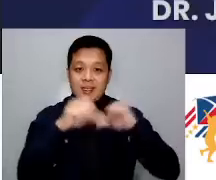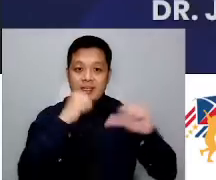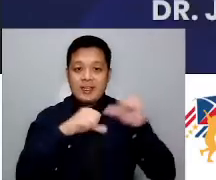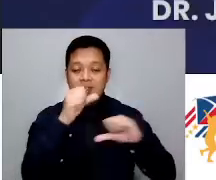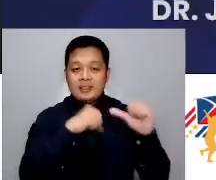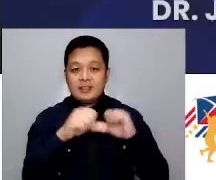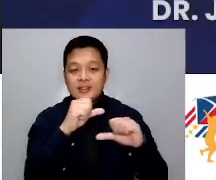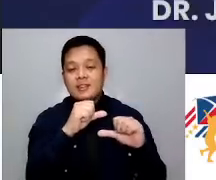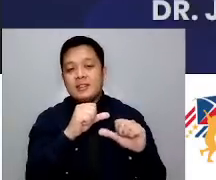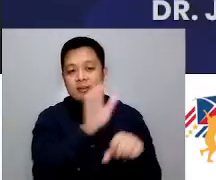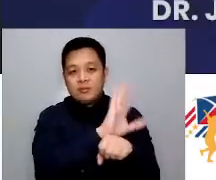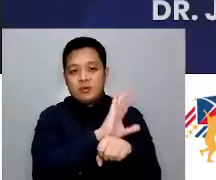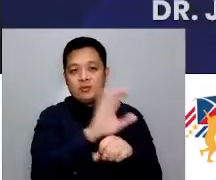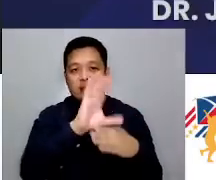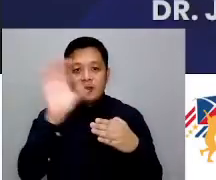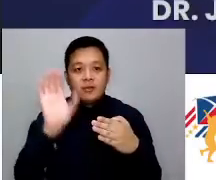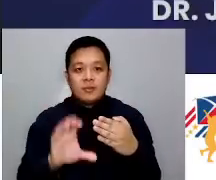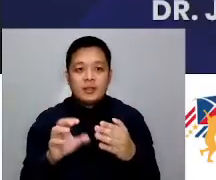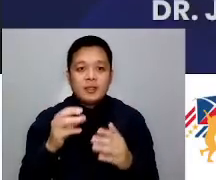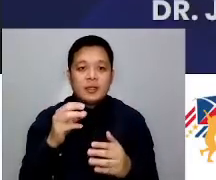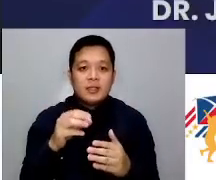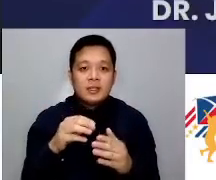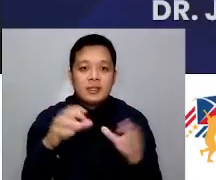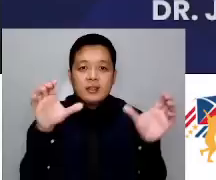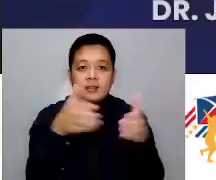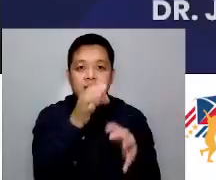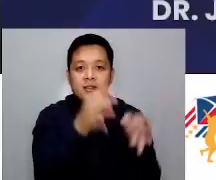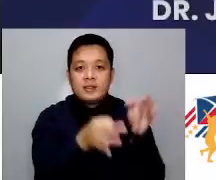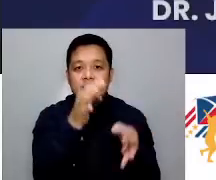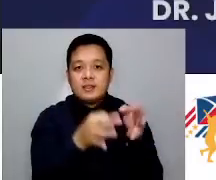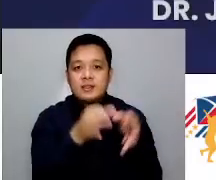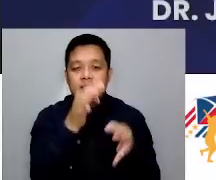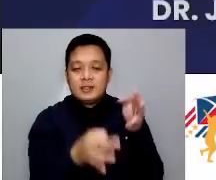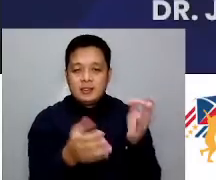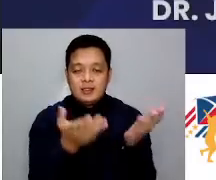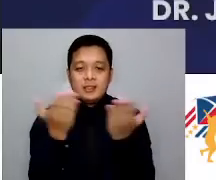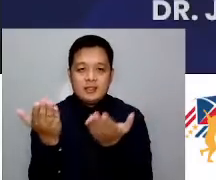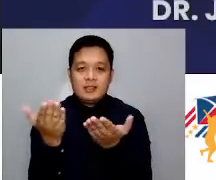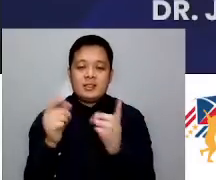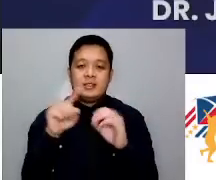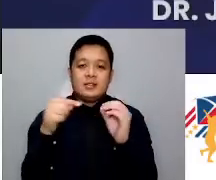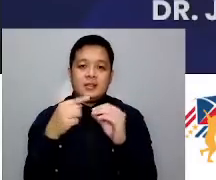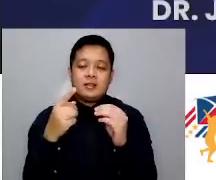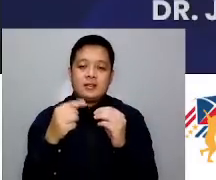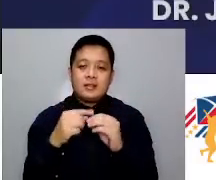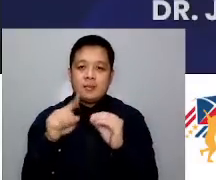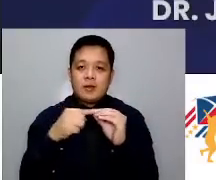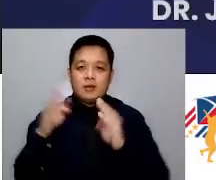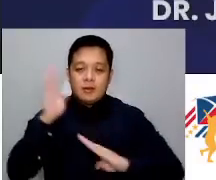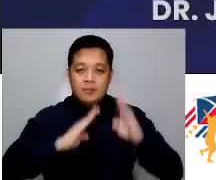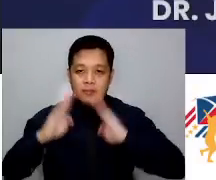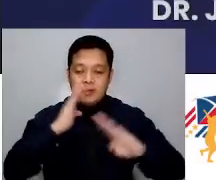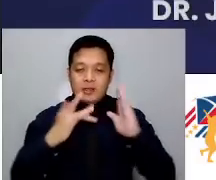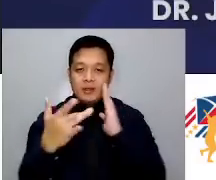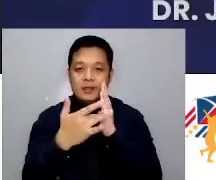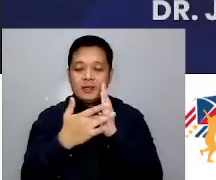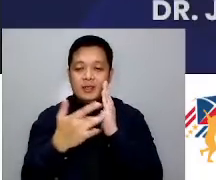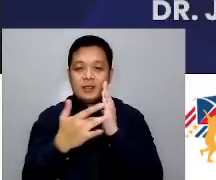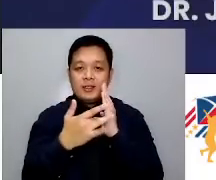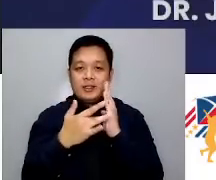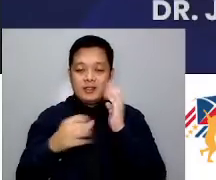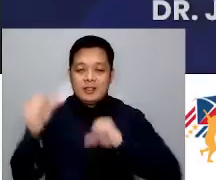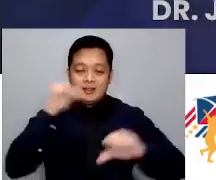Mayra Tansenko, Supervising Research Science Specialist of the Environment and Biotechnology Division of the Department of Science and